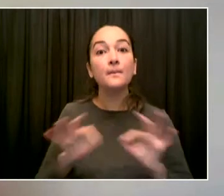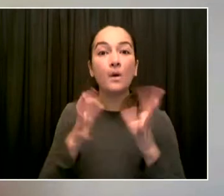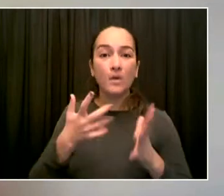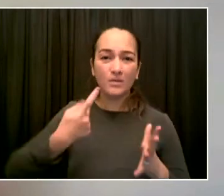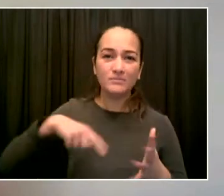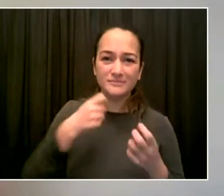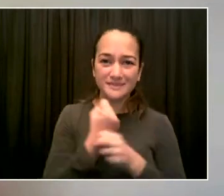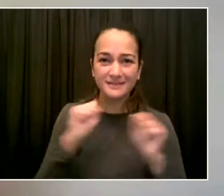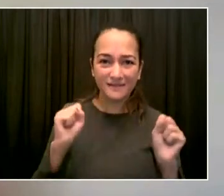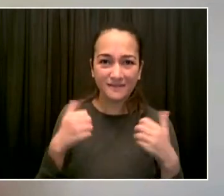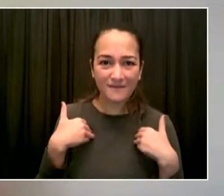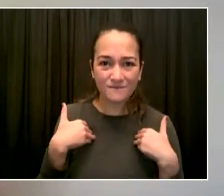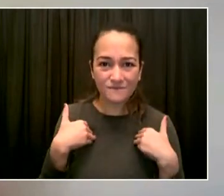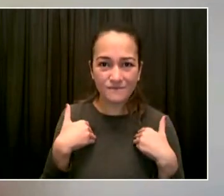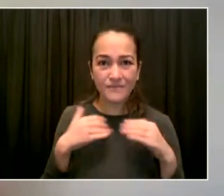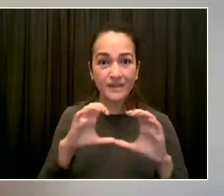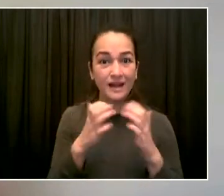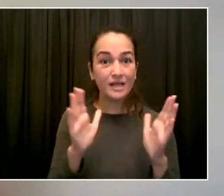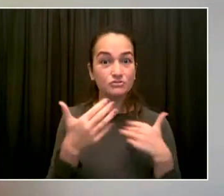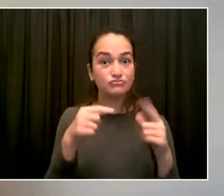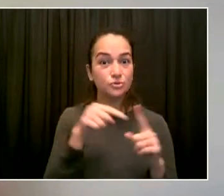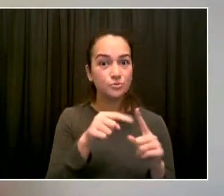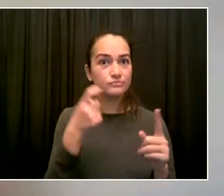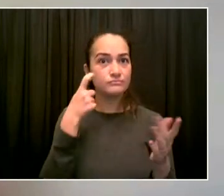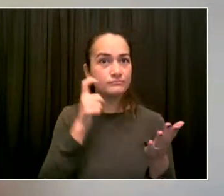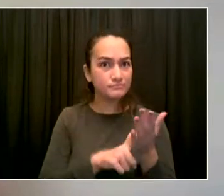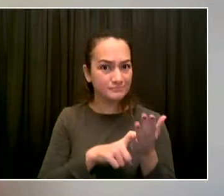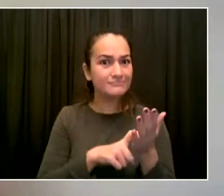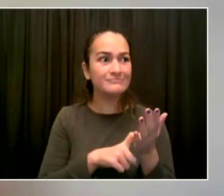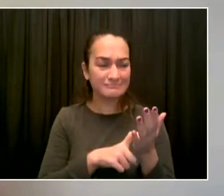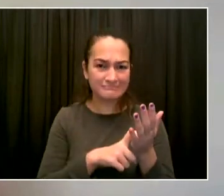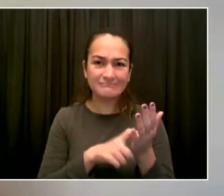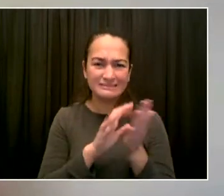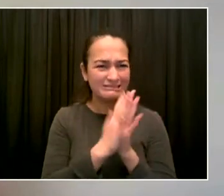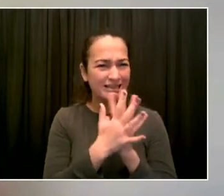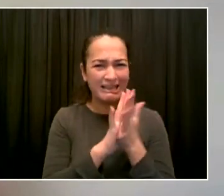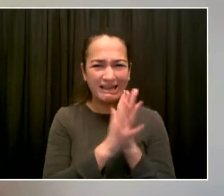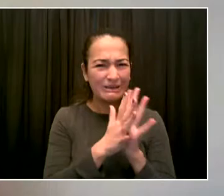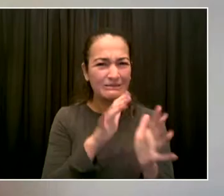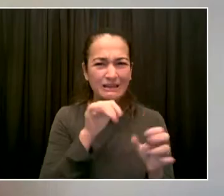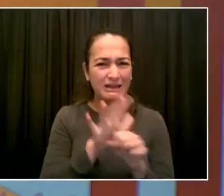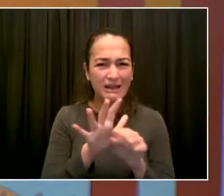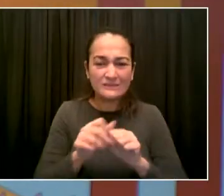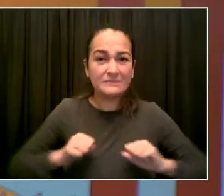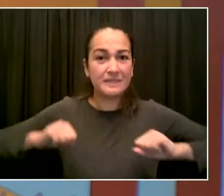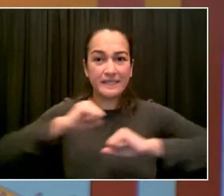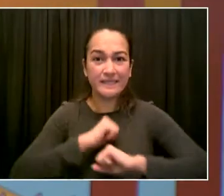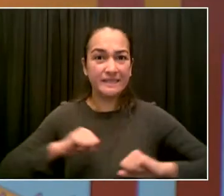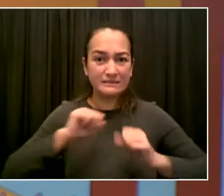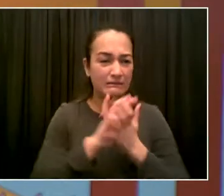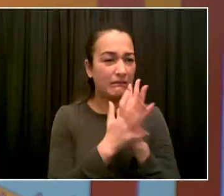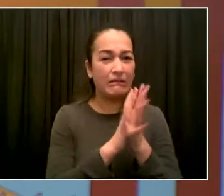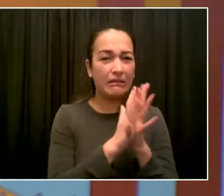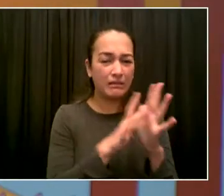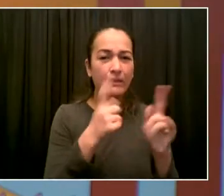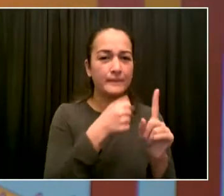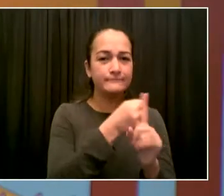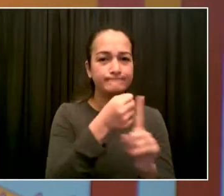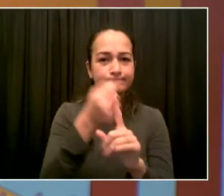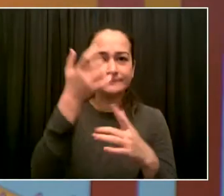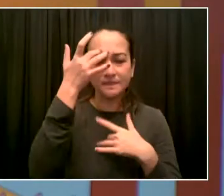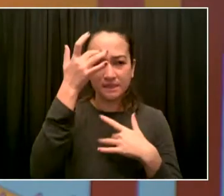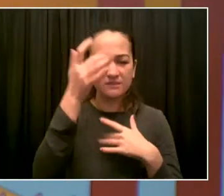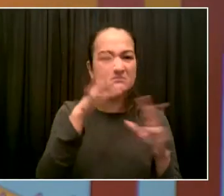Google Classrooms and our students had devices, so we were already ready to go. Yeah, and Marla, look, we'll get you